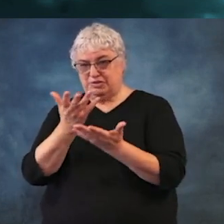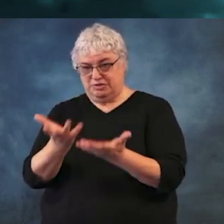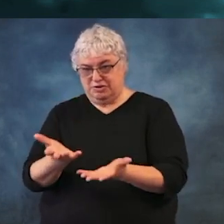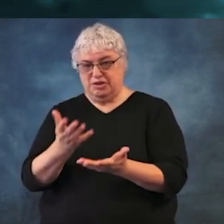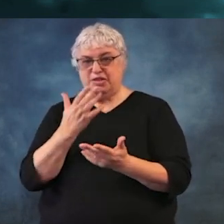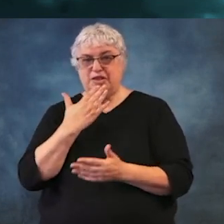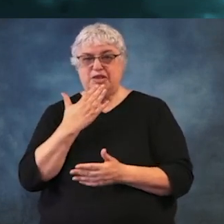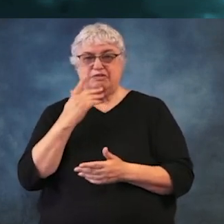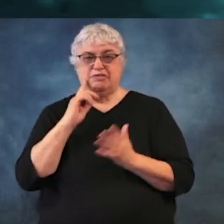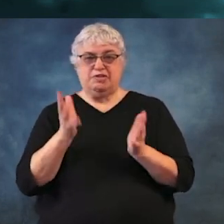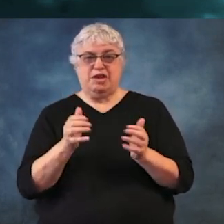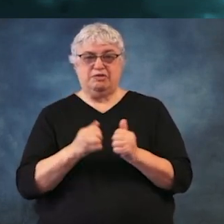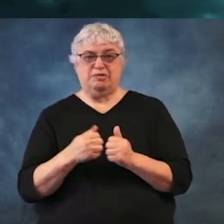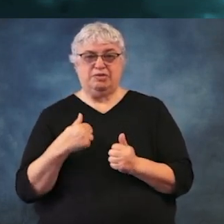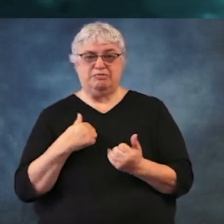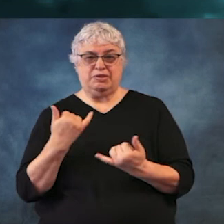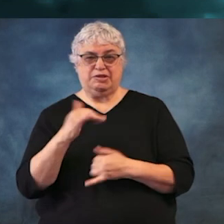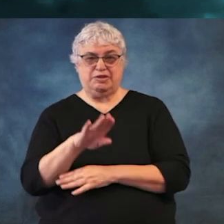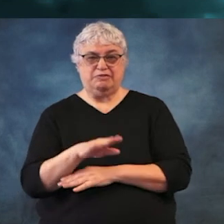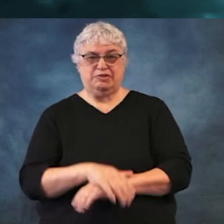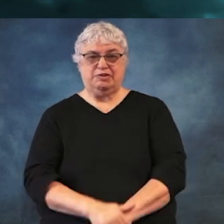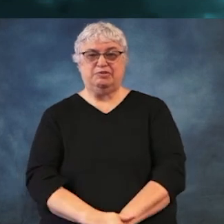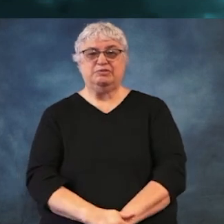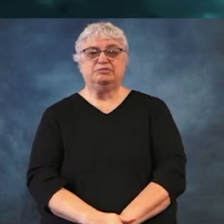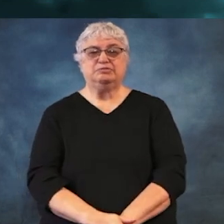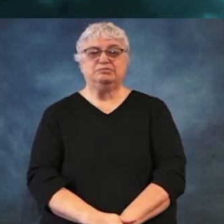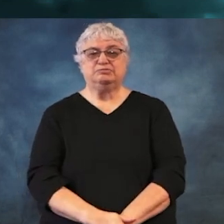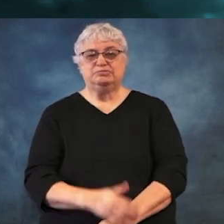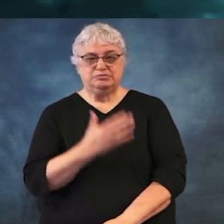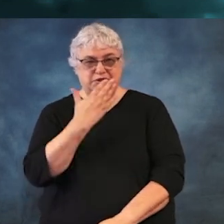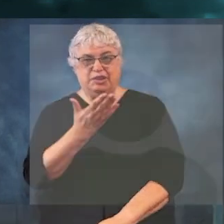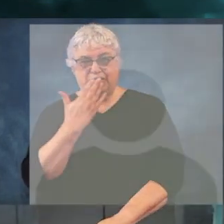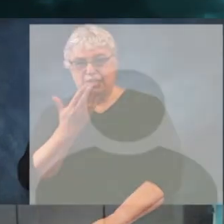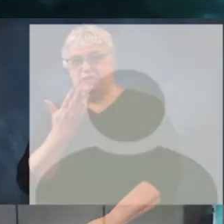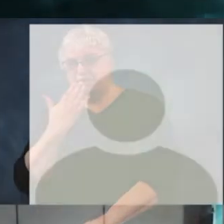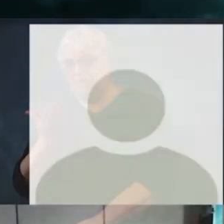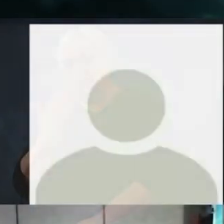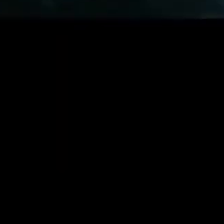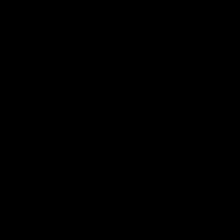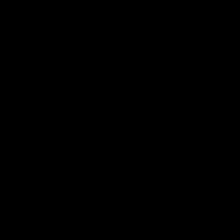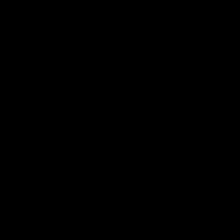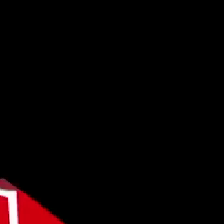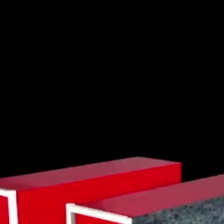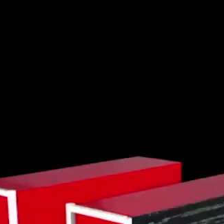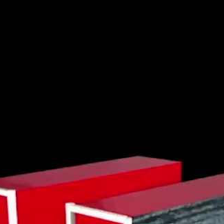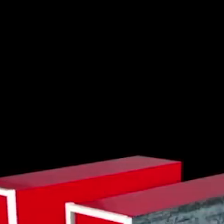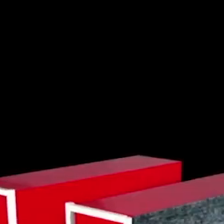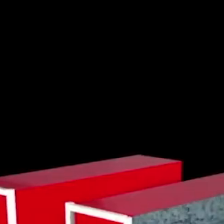And thank you for talking with me this afternoon. Thank you. Thank you. Thank you.